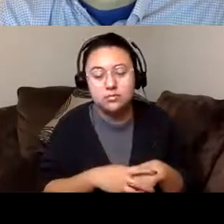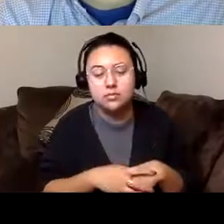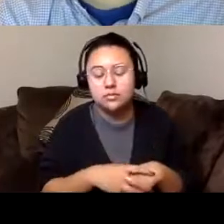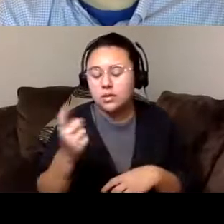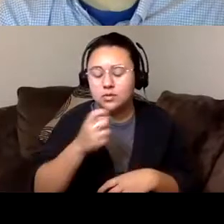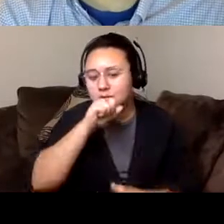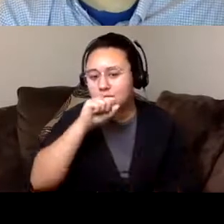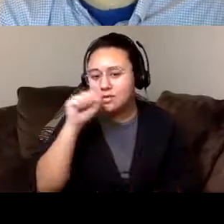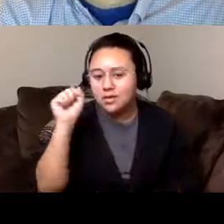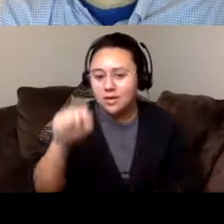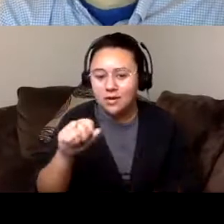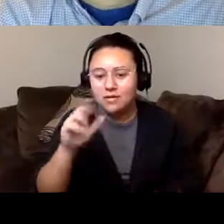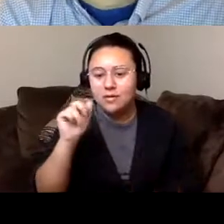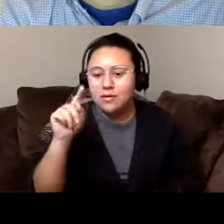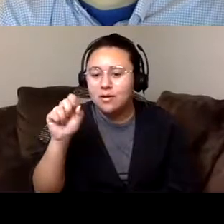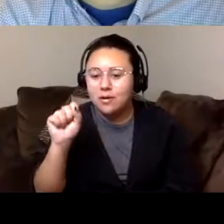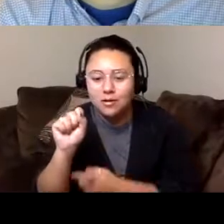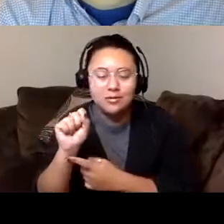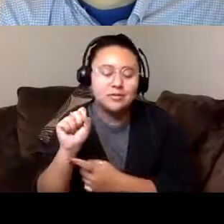love OATS, and